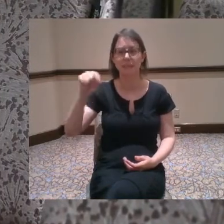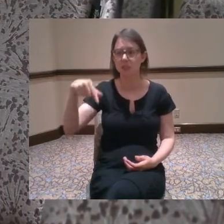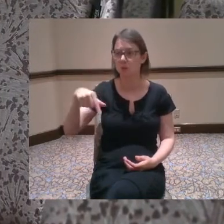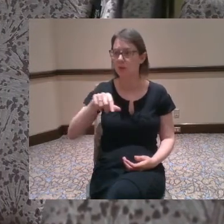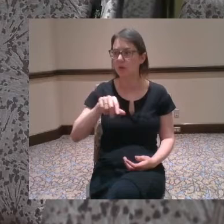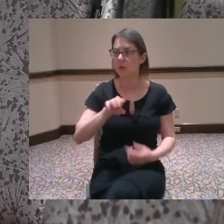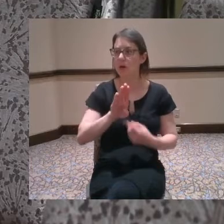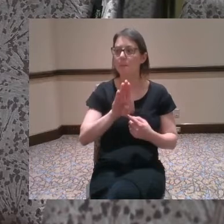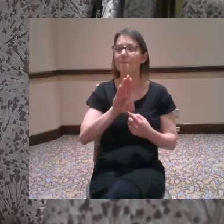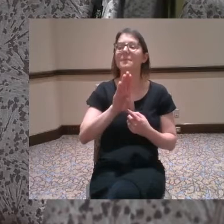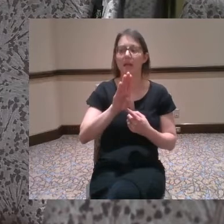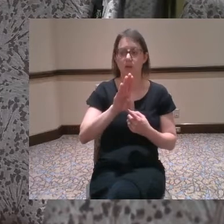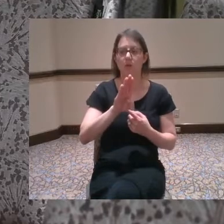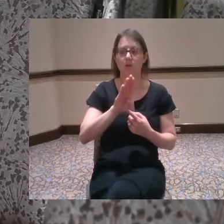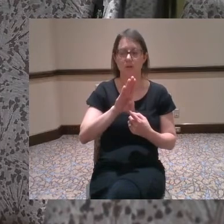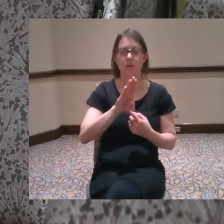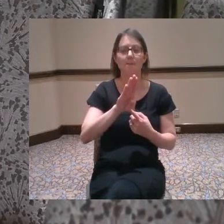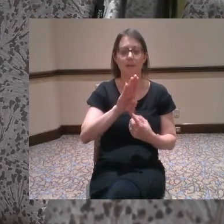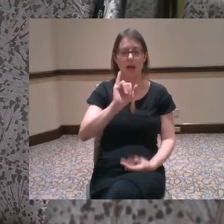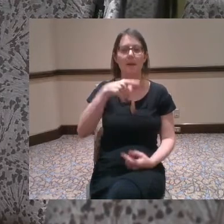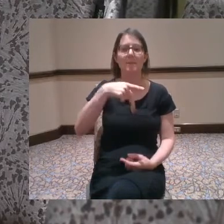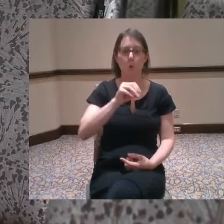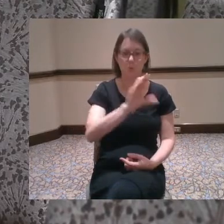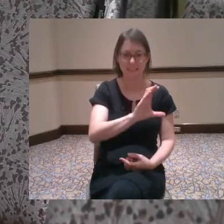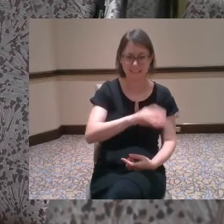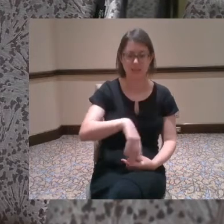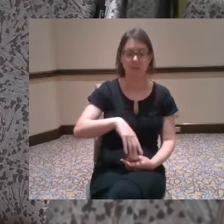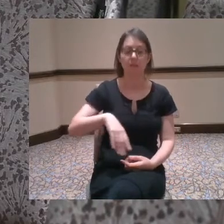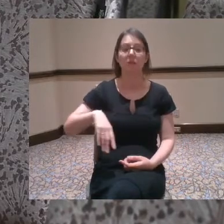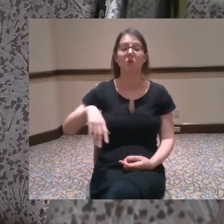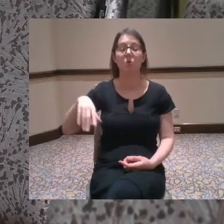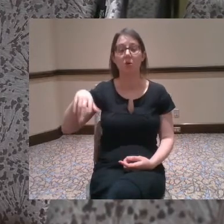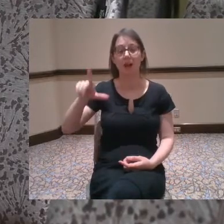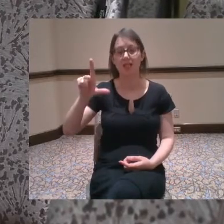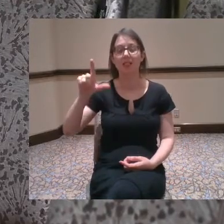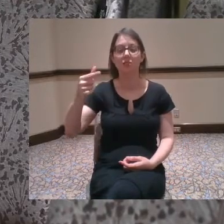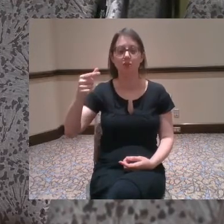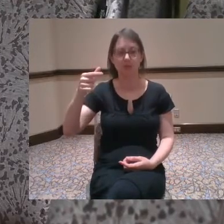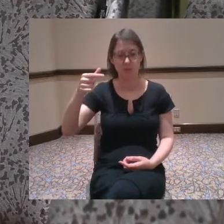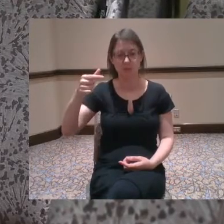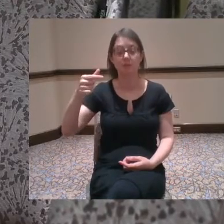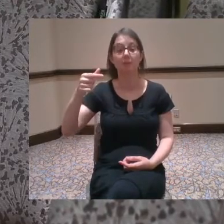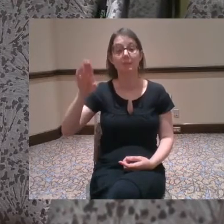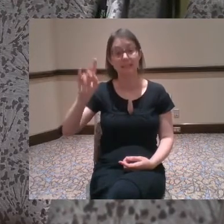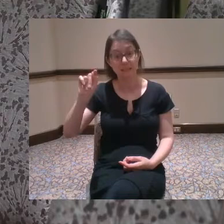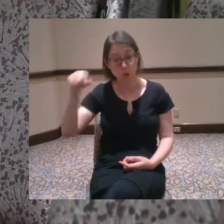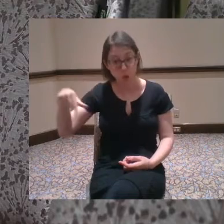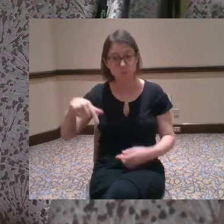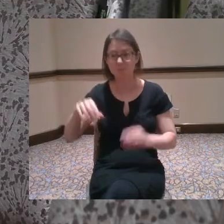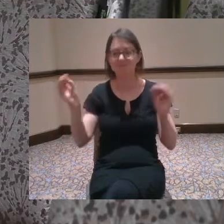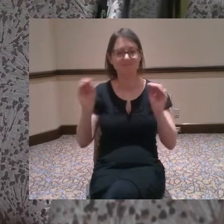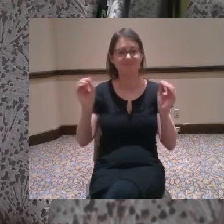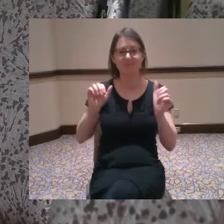who are getting opportunities, and this is something we're working on. We're working on creating a mentorship program,